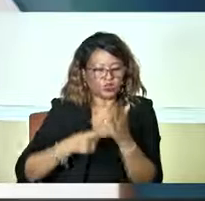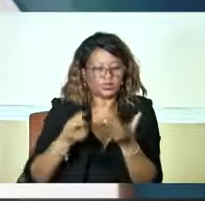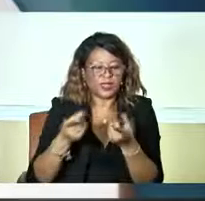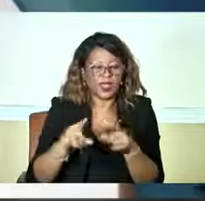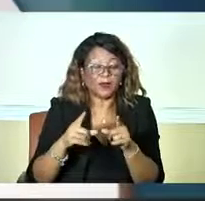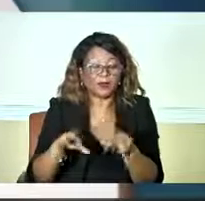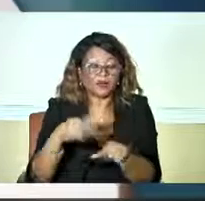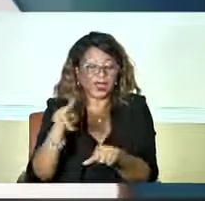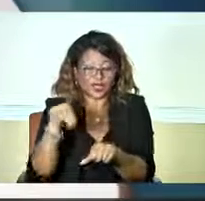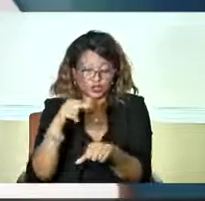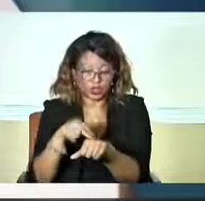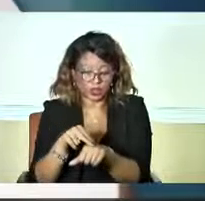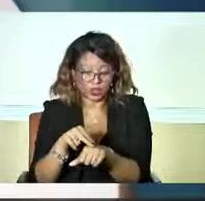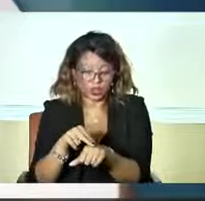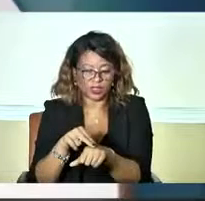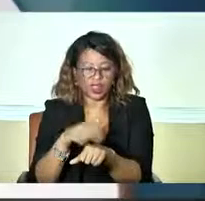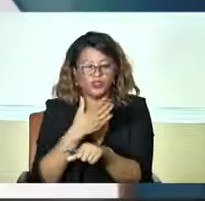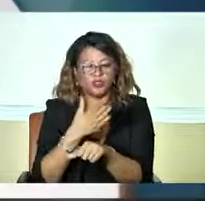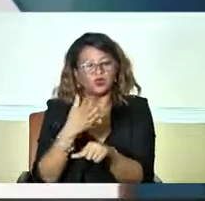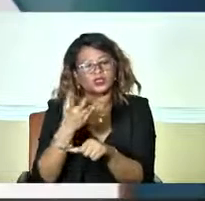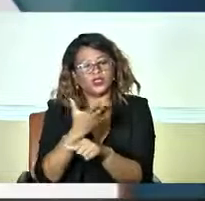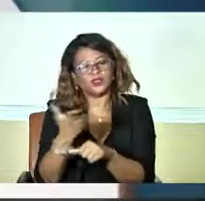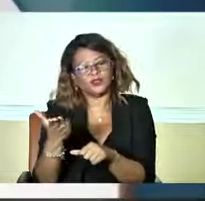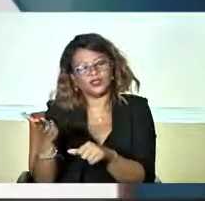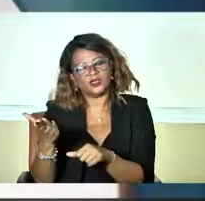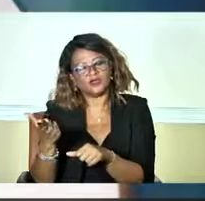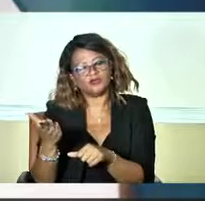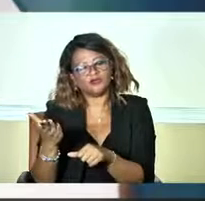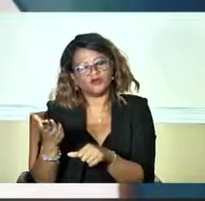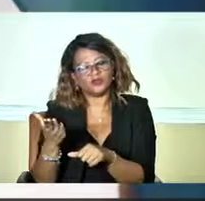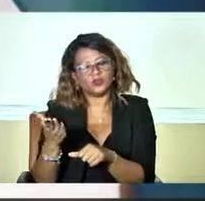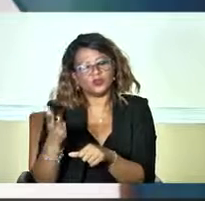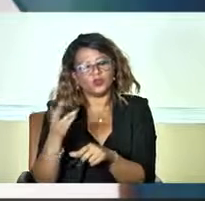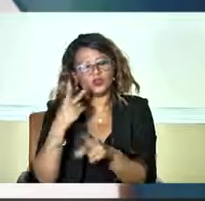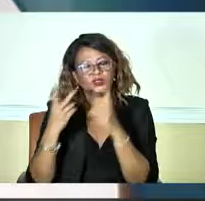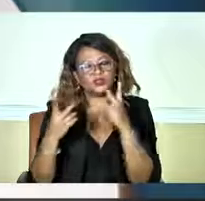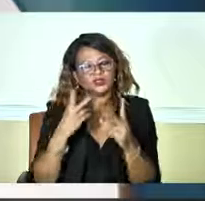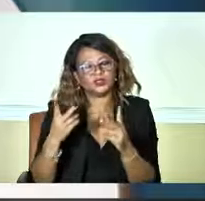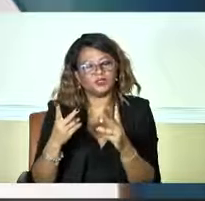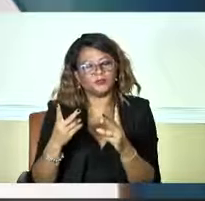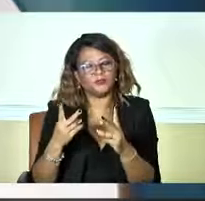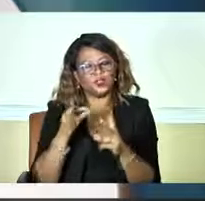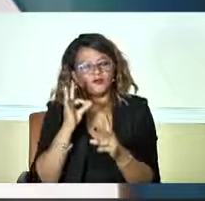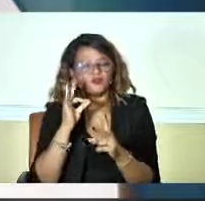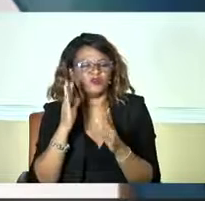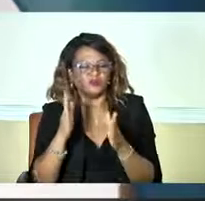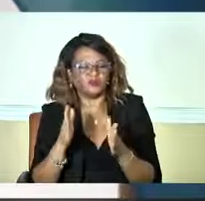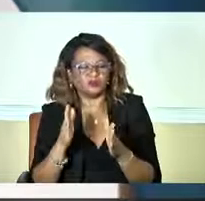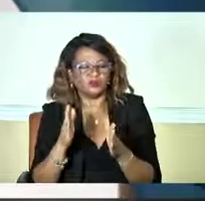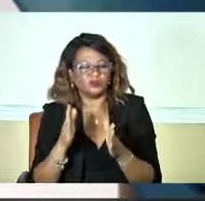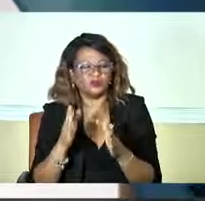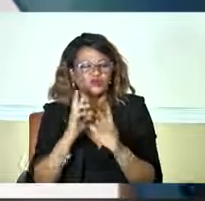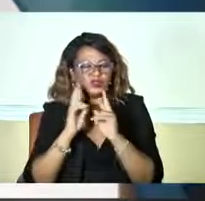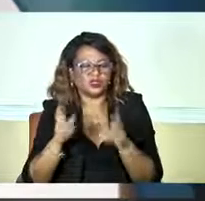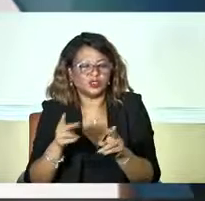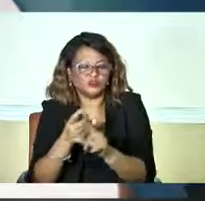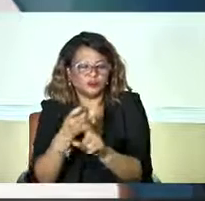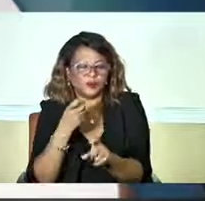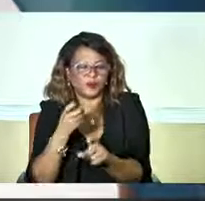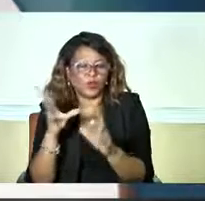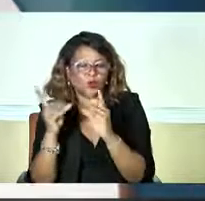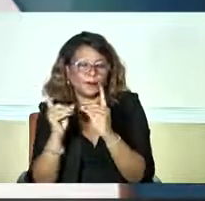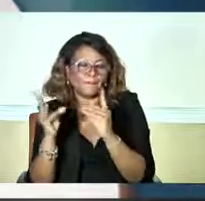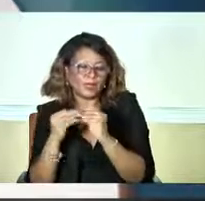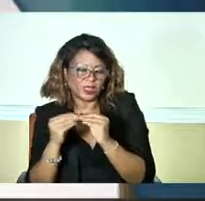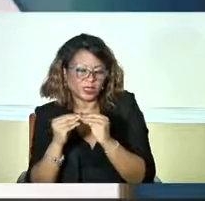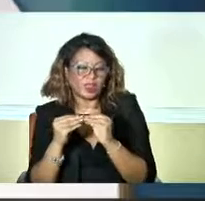nationally. So those are items I think that we are also going to be able to see some fruitful results on. We also are meeting with